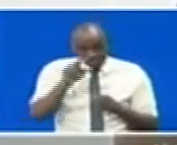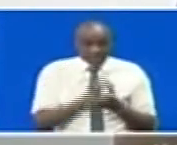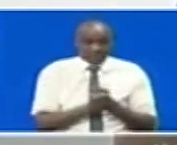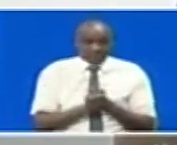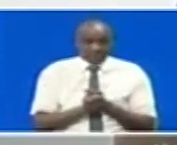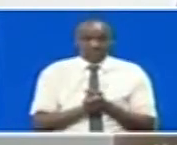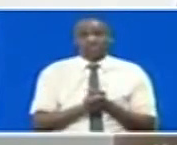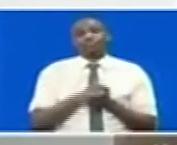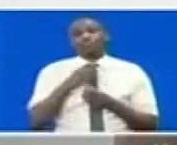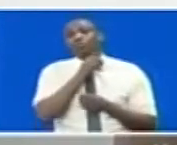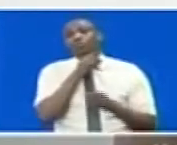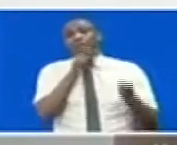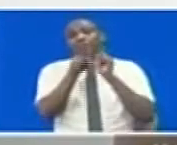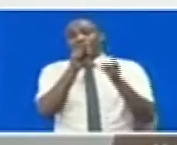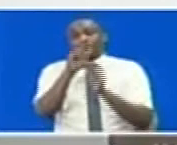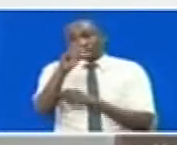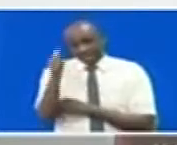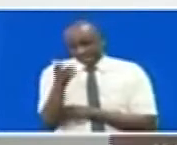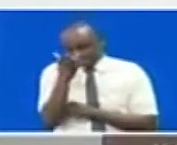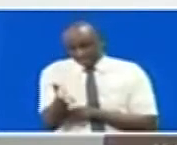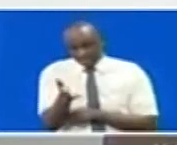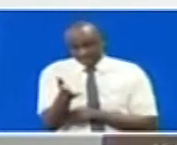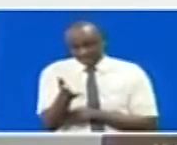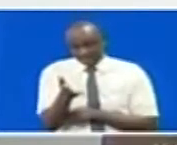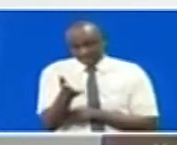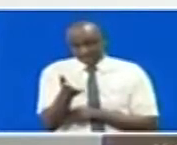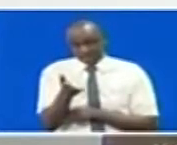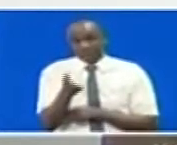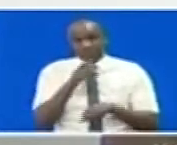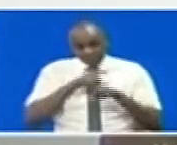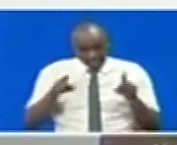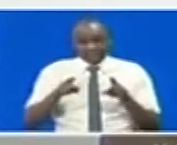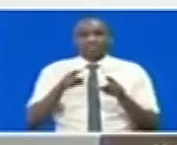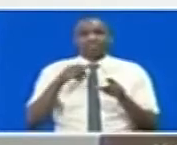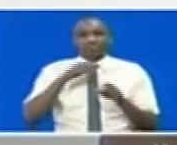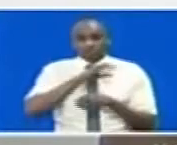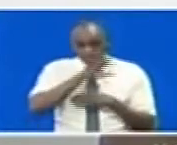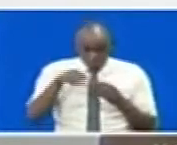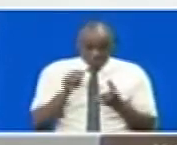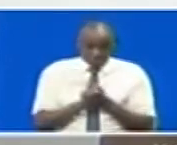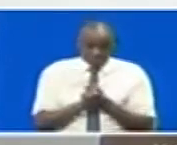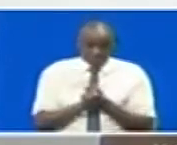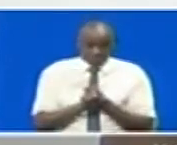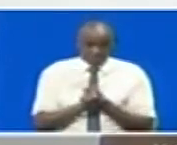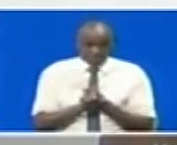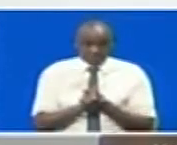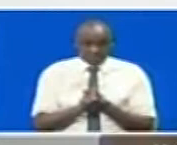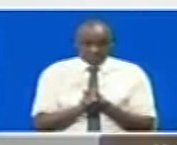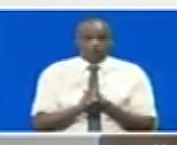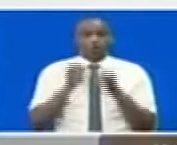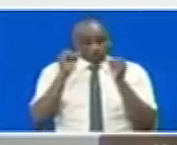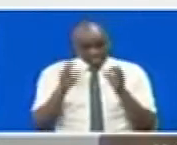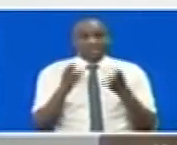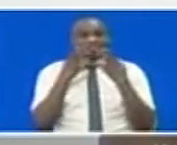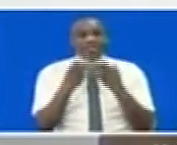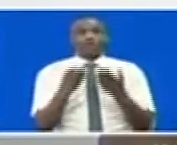of blame, when that blame could squarely be entirely on them. Okay,